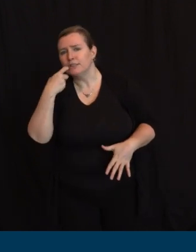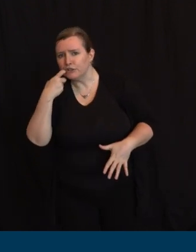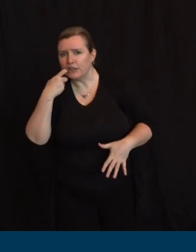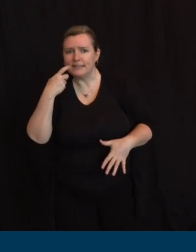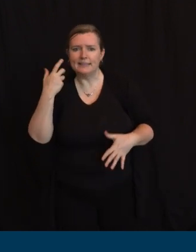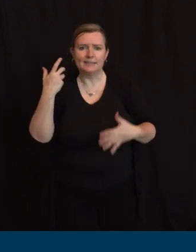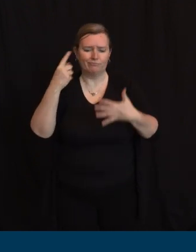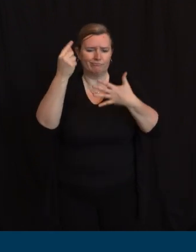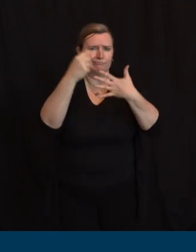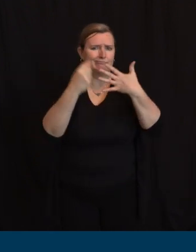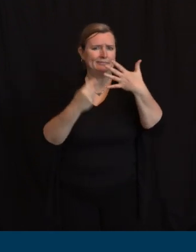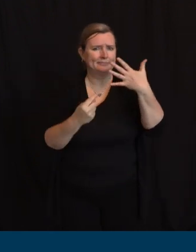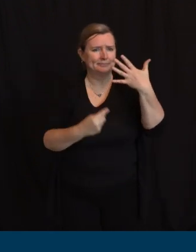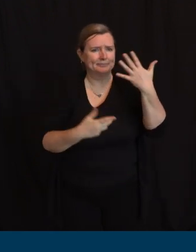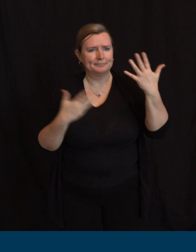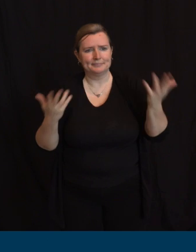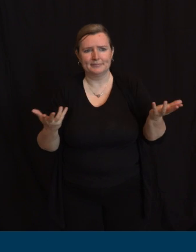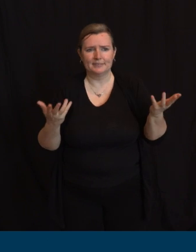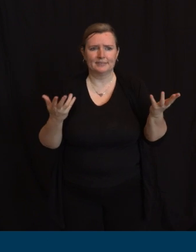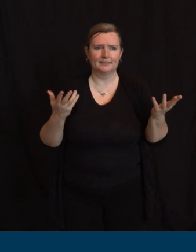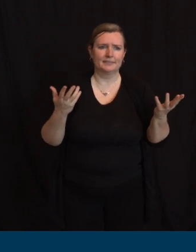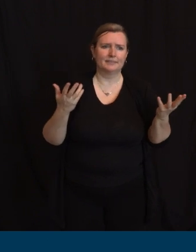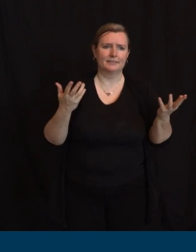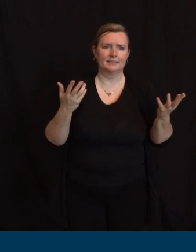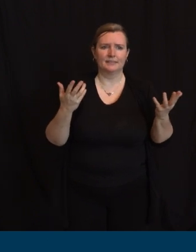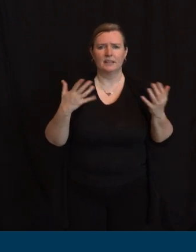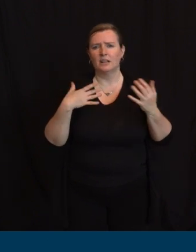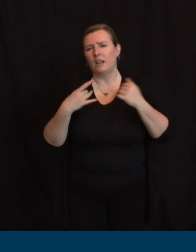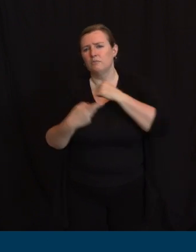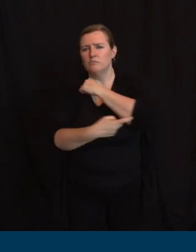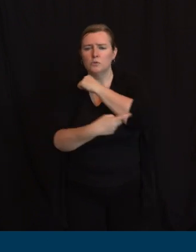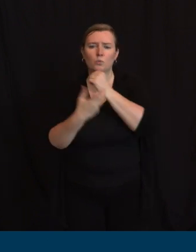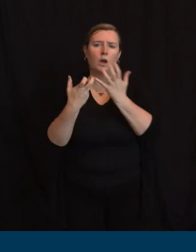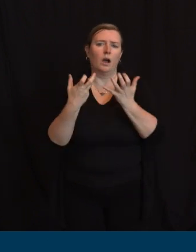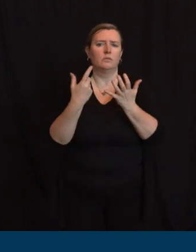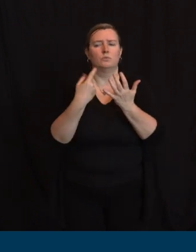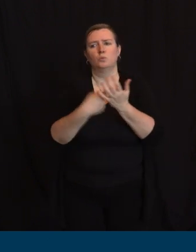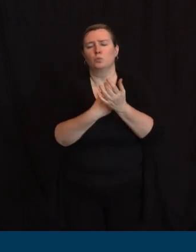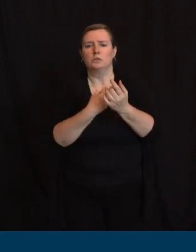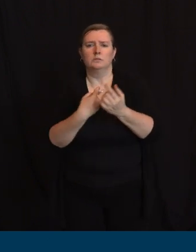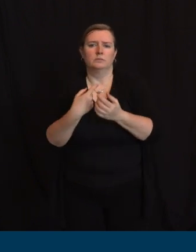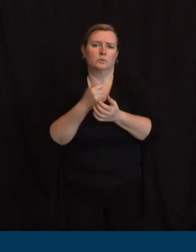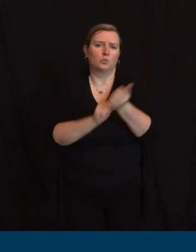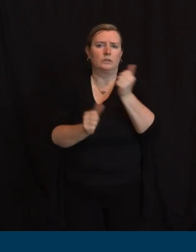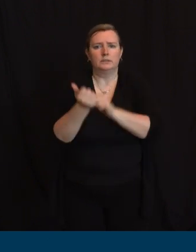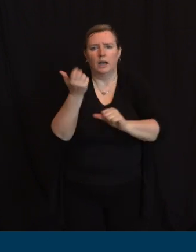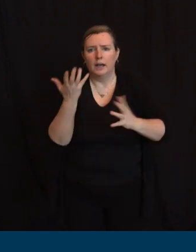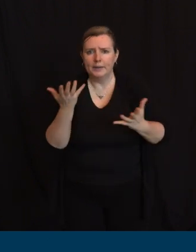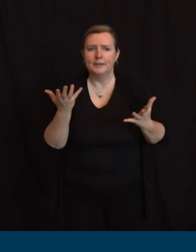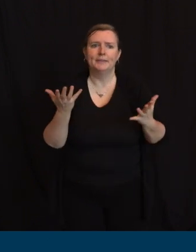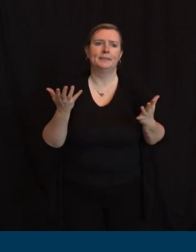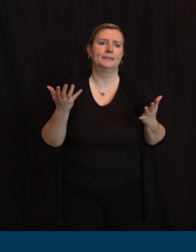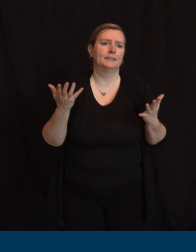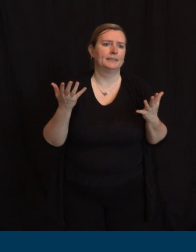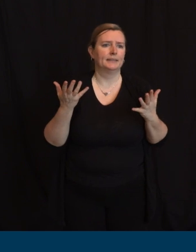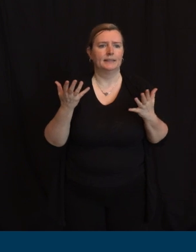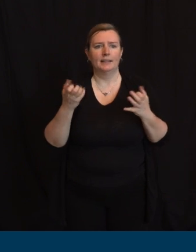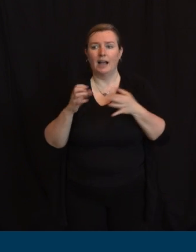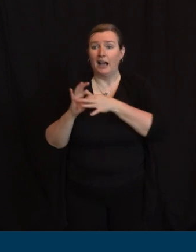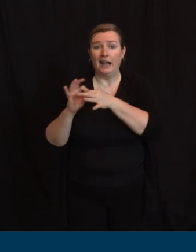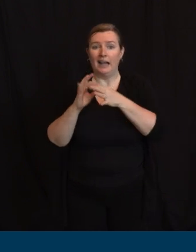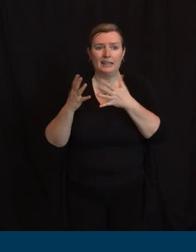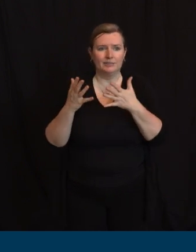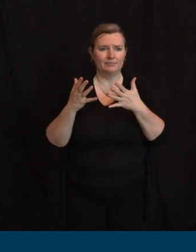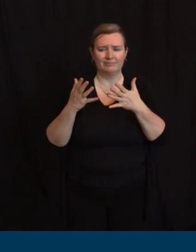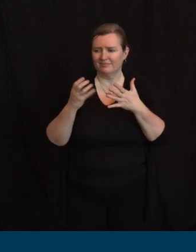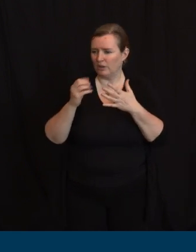tendencies, that some folks clearly get left behind by this. And the longer the clock, as a non-medical expert,